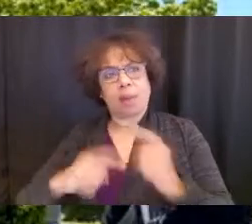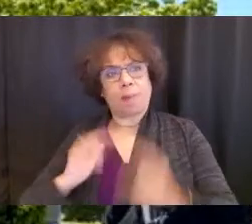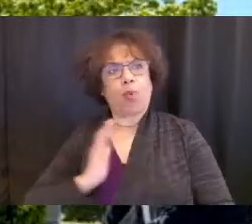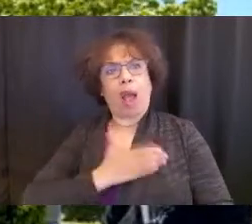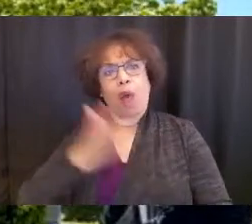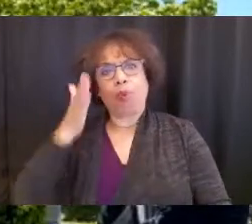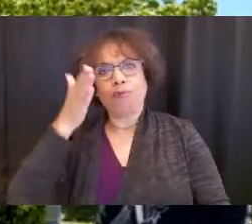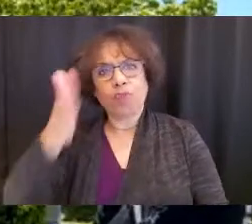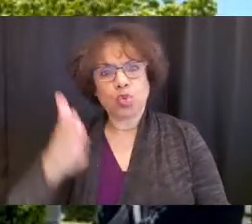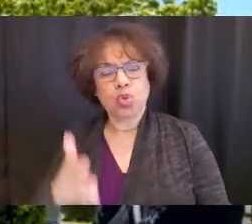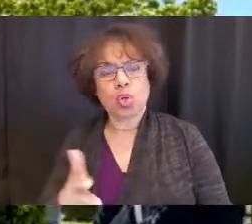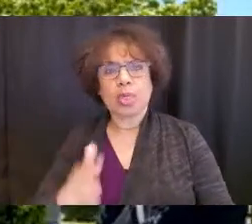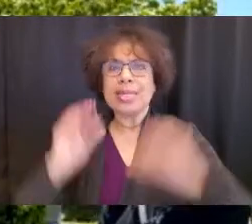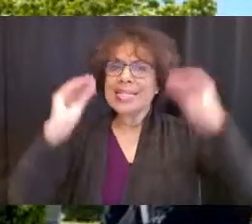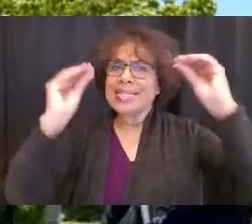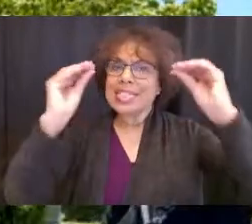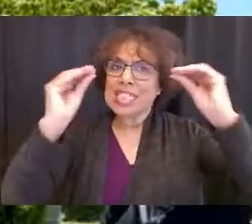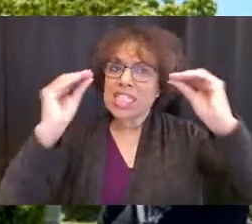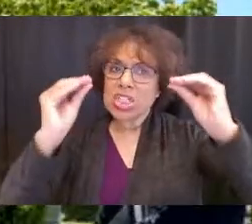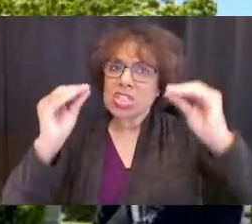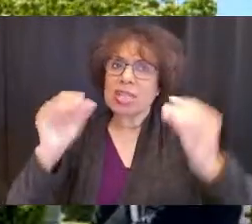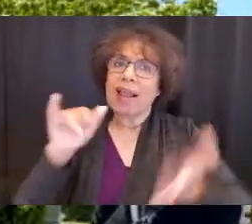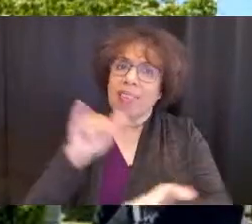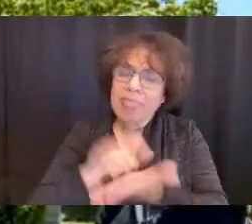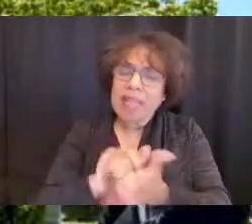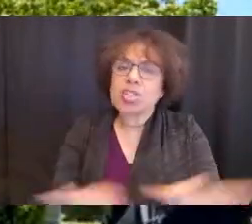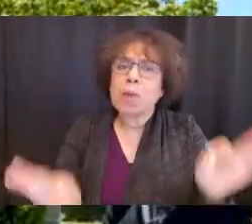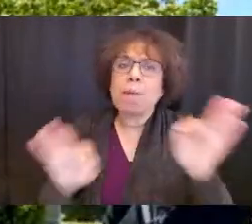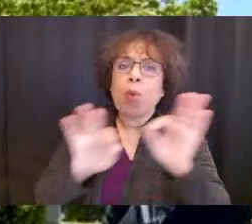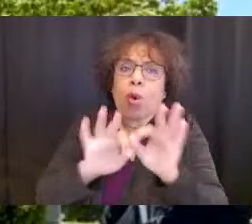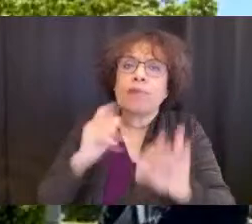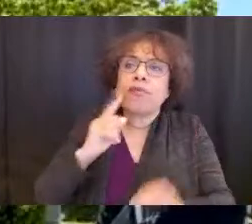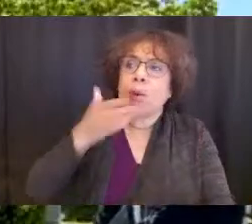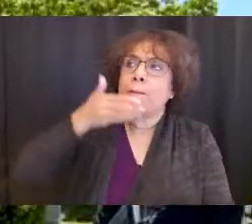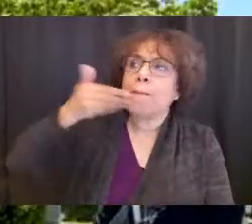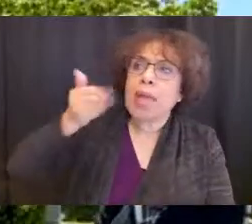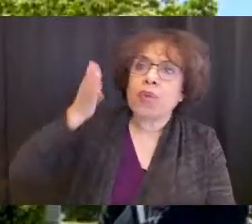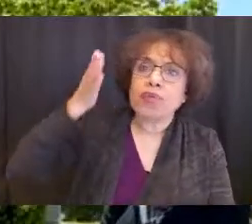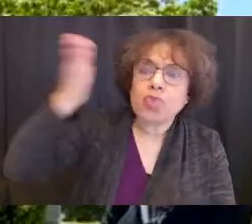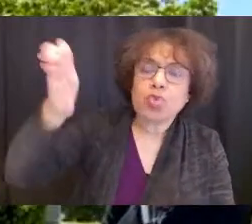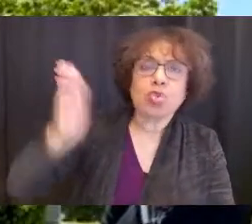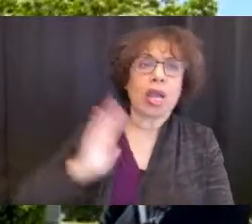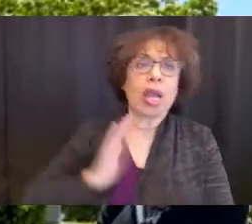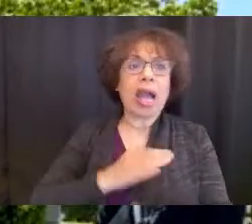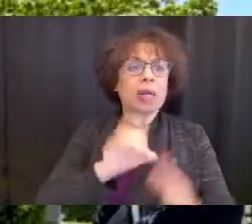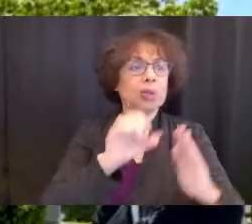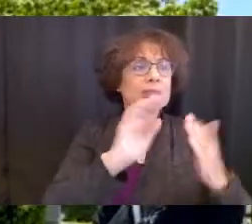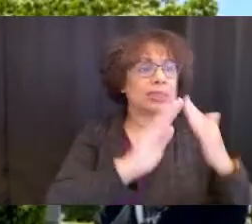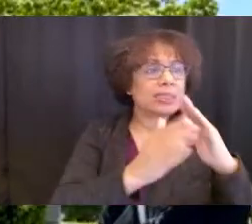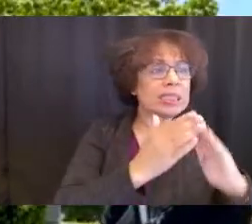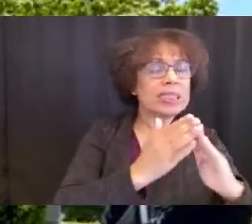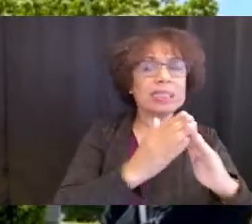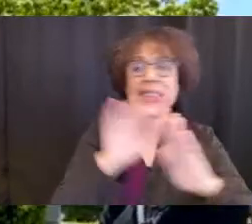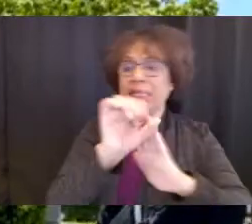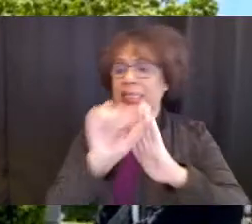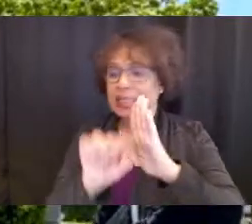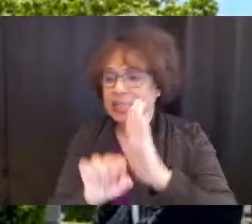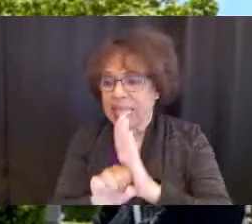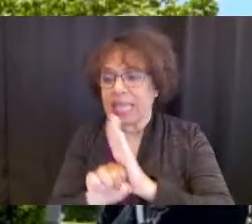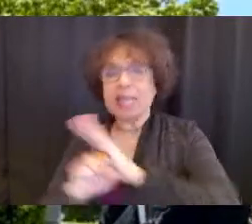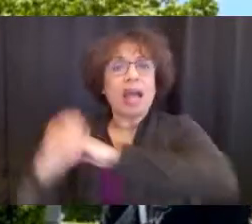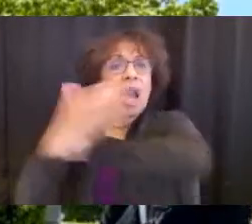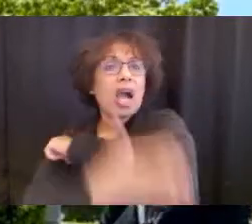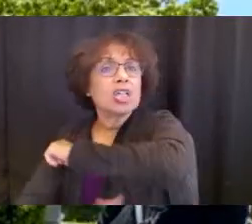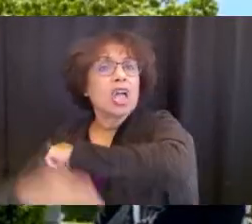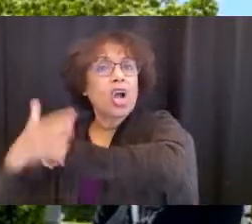society? Education is the foundation of a better future. Our city, our state, our country depends on public